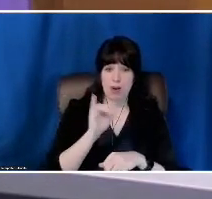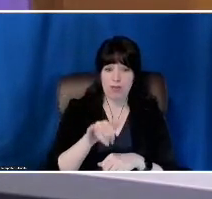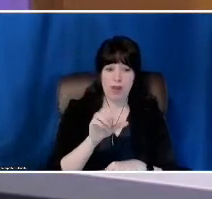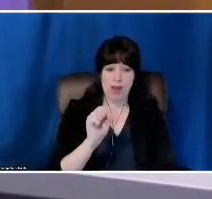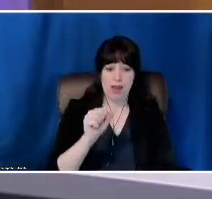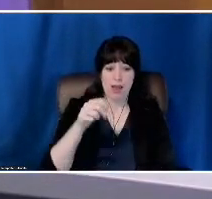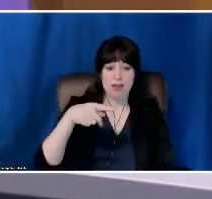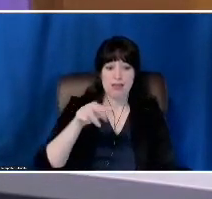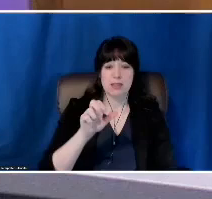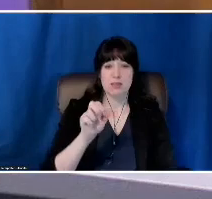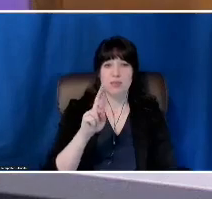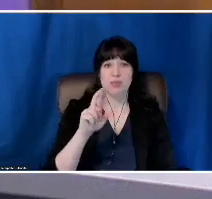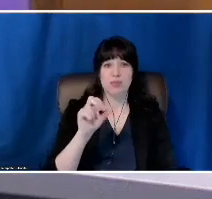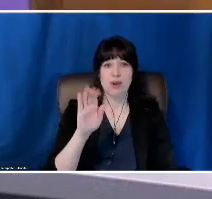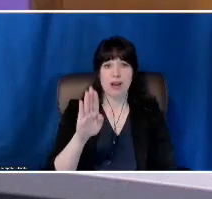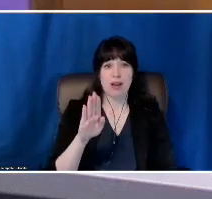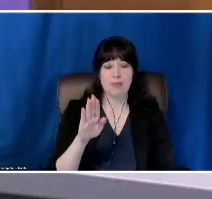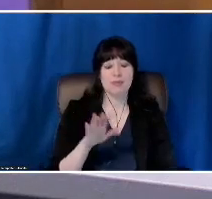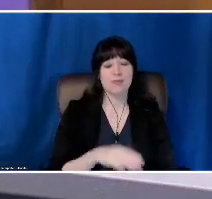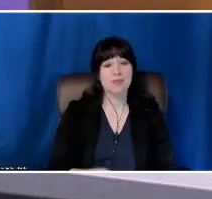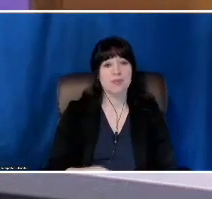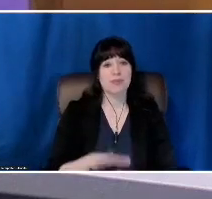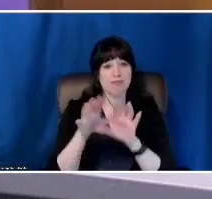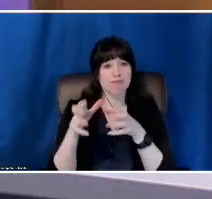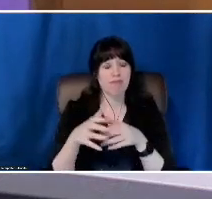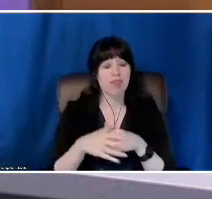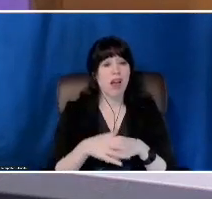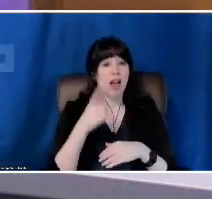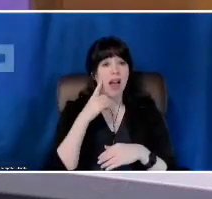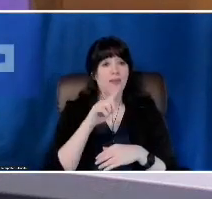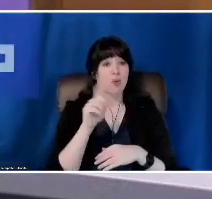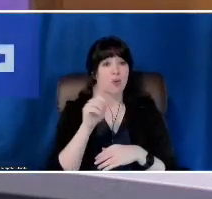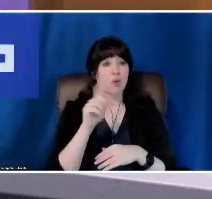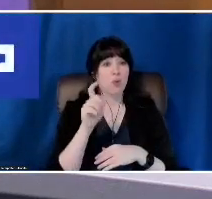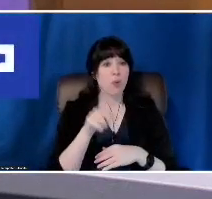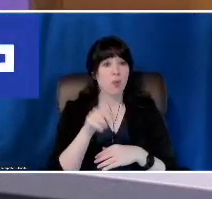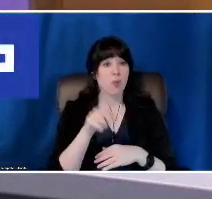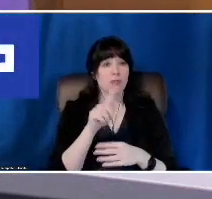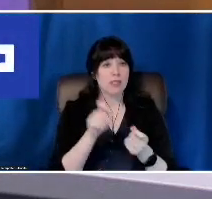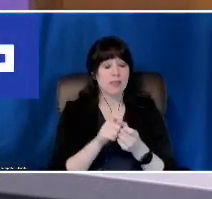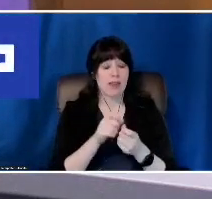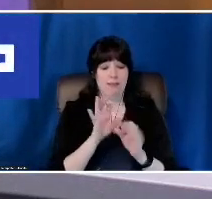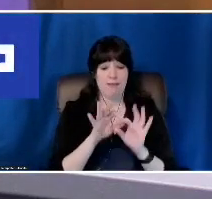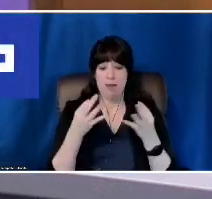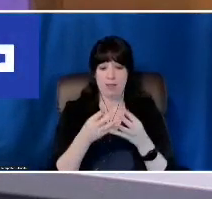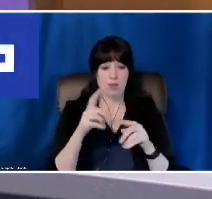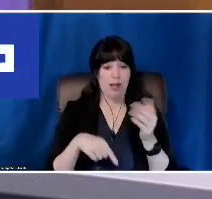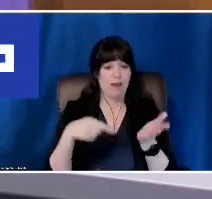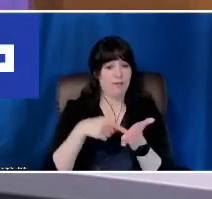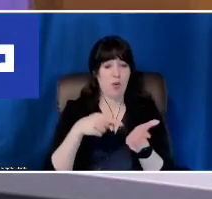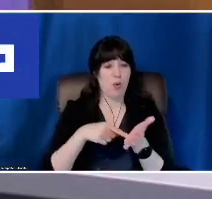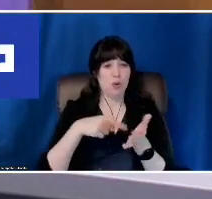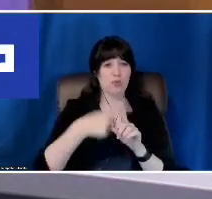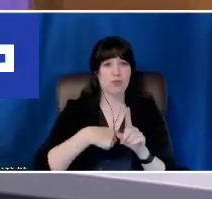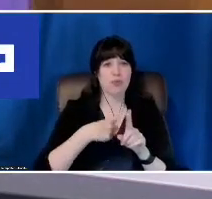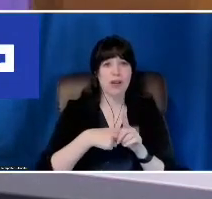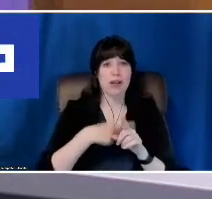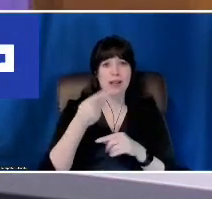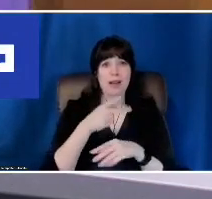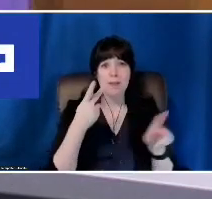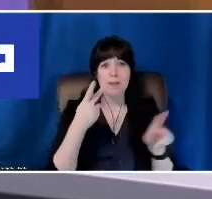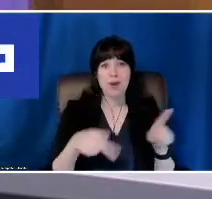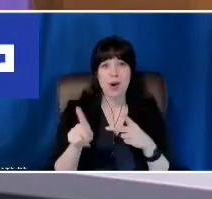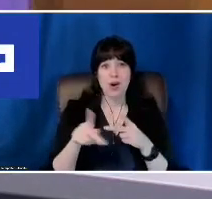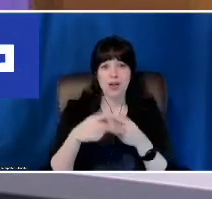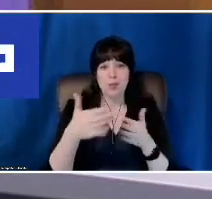I do have some questions specifically. You know, families who cannot afford to rent out a party room for special occasions